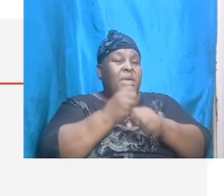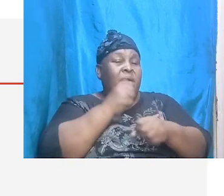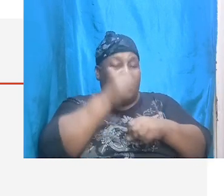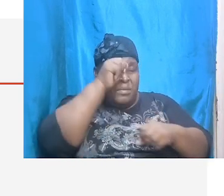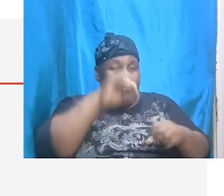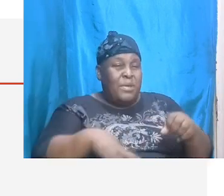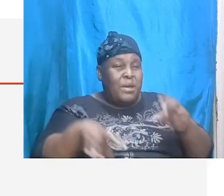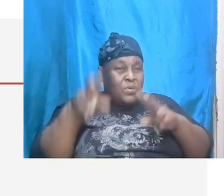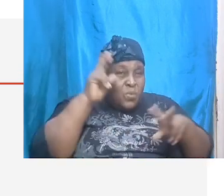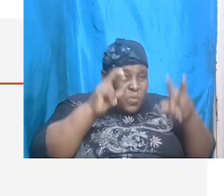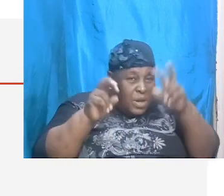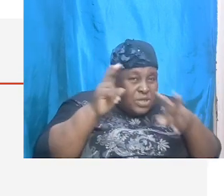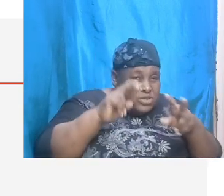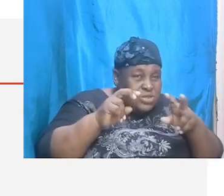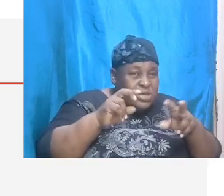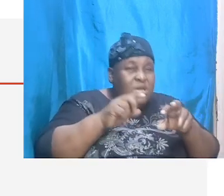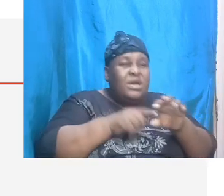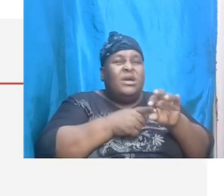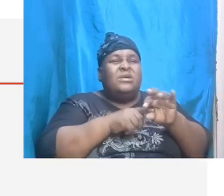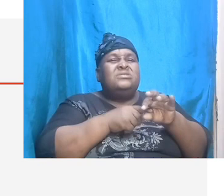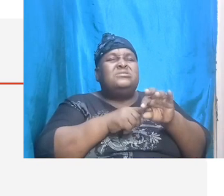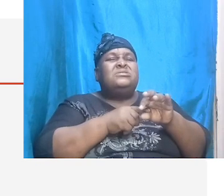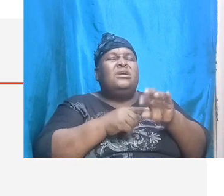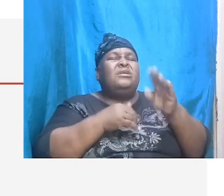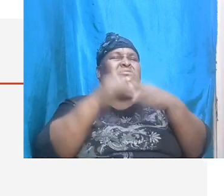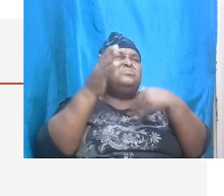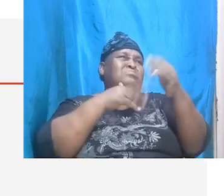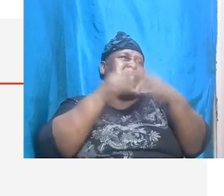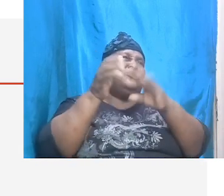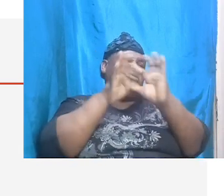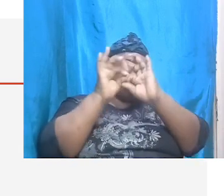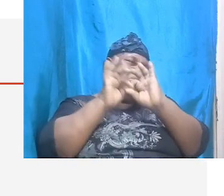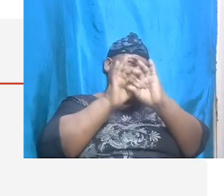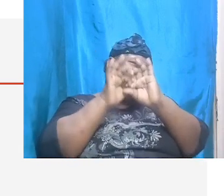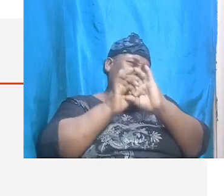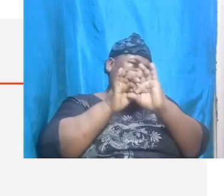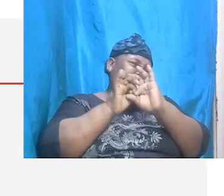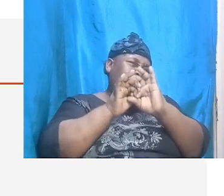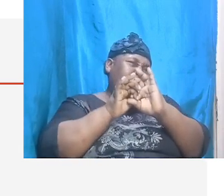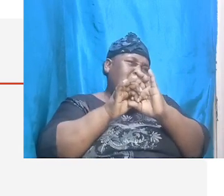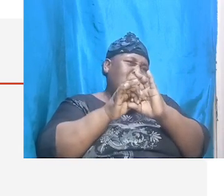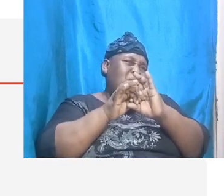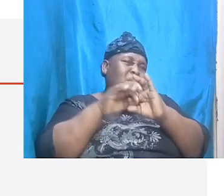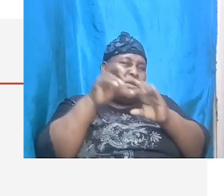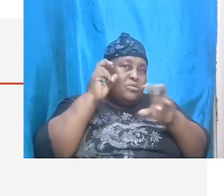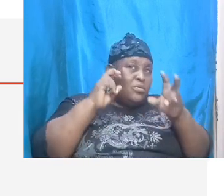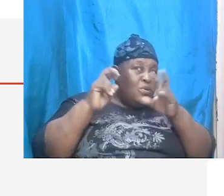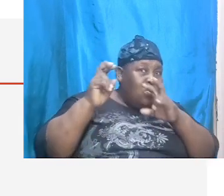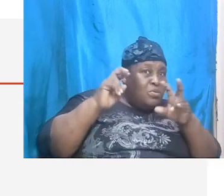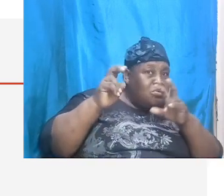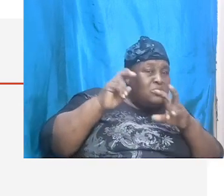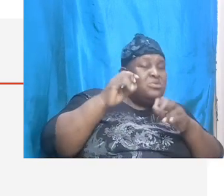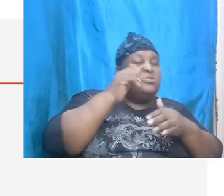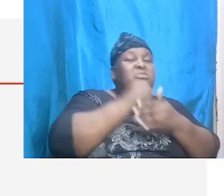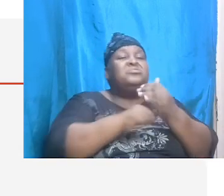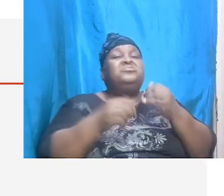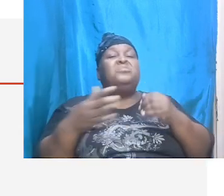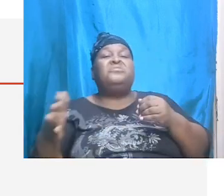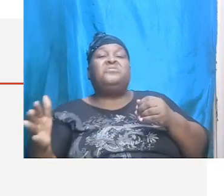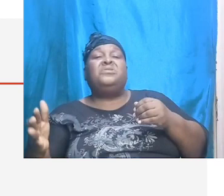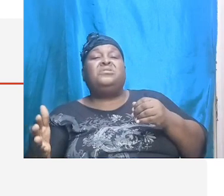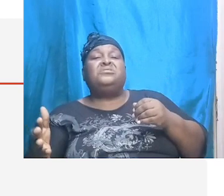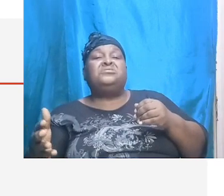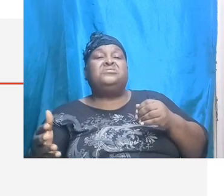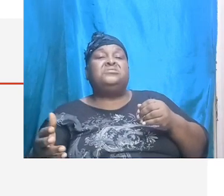where we are and we start to build back the unit together, we need to set up watch. We need to look out, because there are some things that